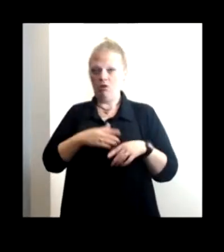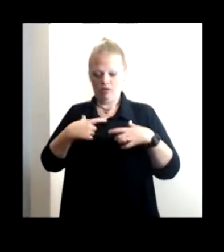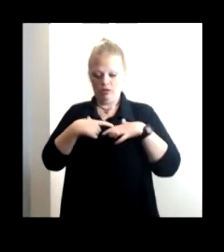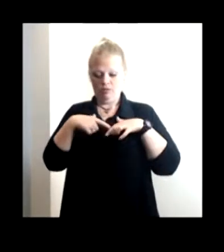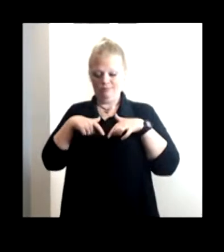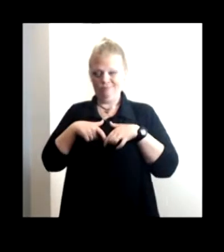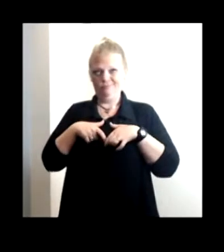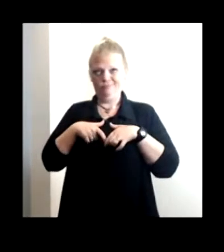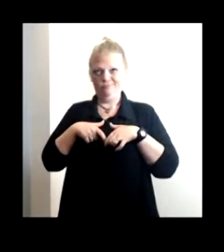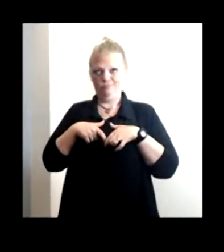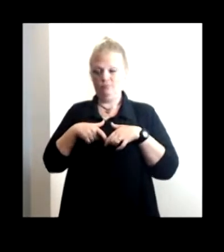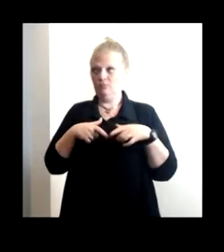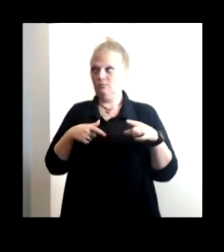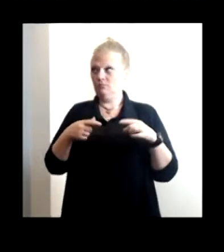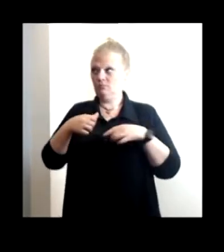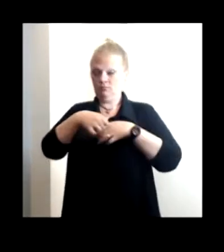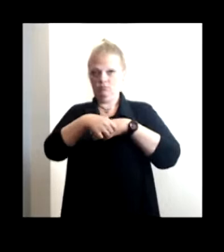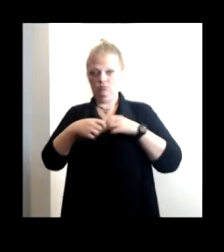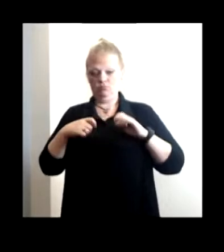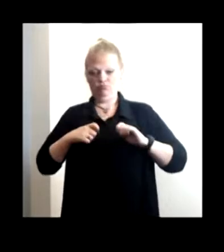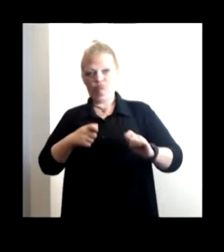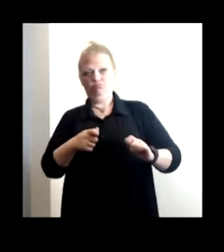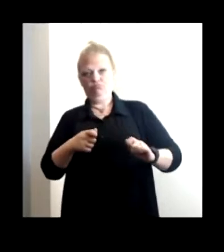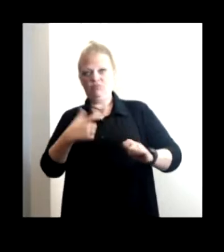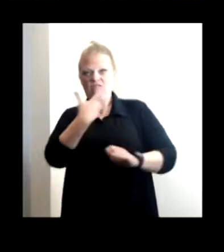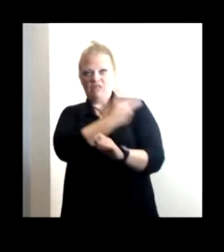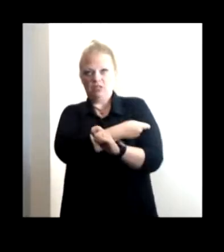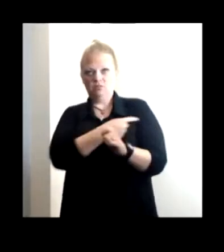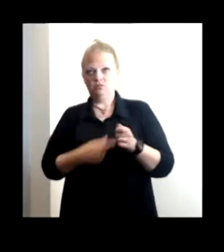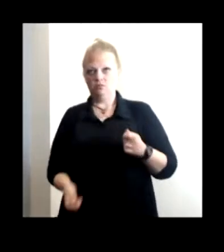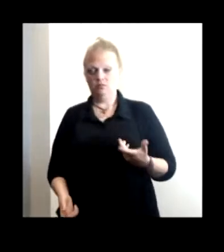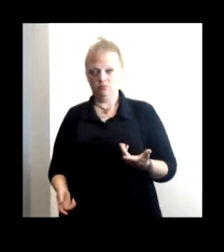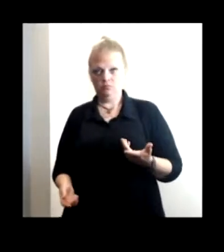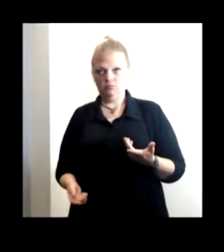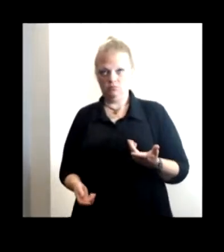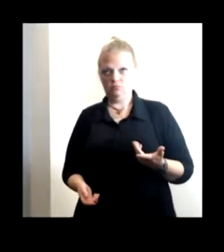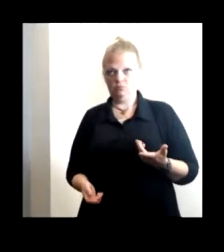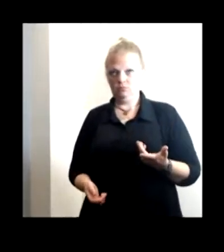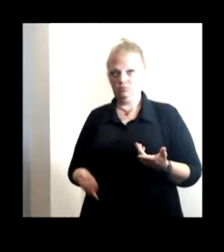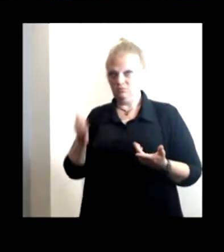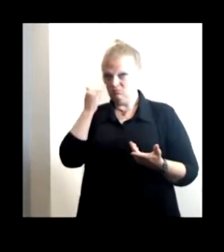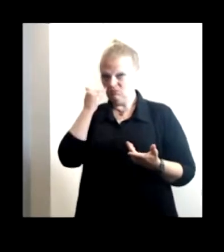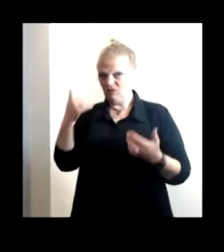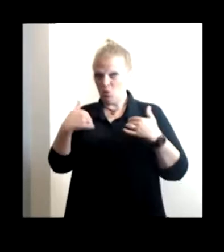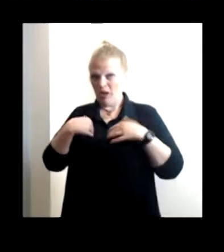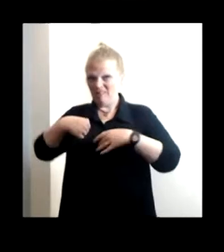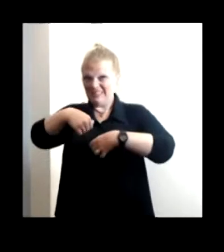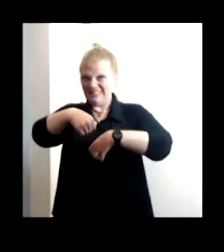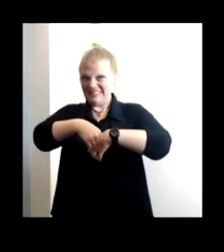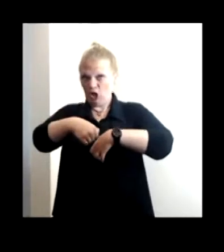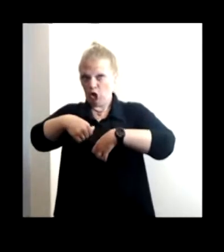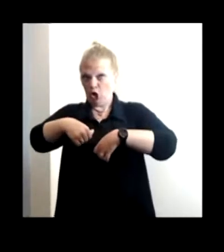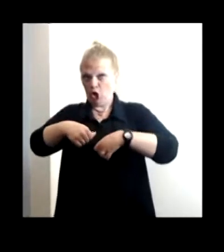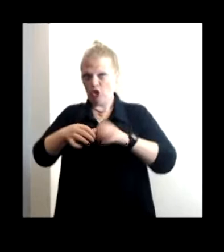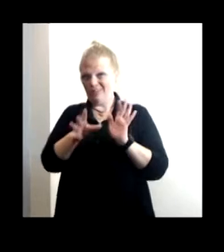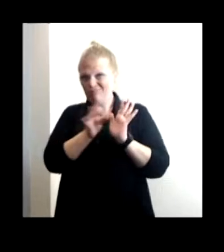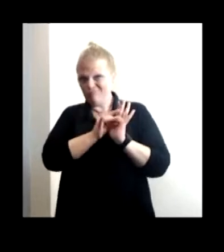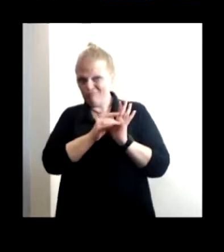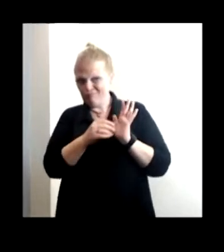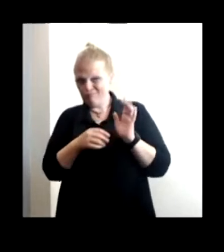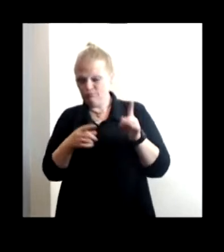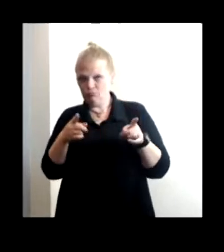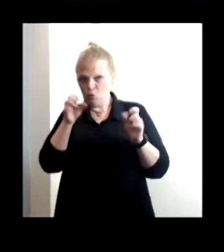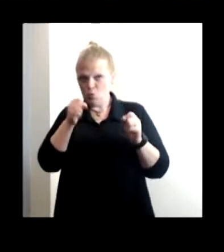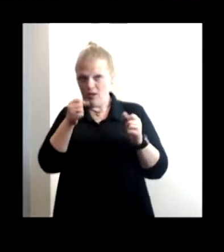badge, which says that they are fully vaccinated. And if you have that sticker, you can get asked at any time if you're